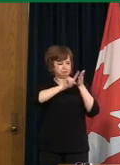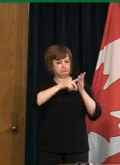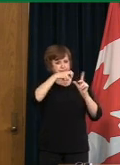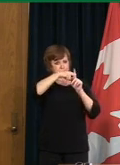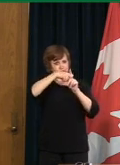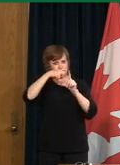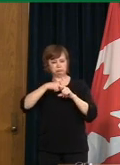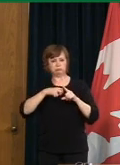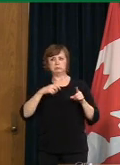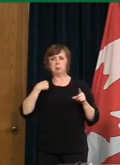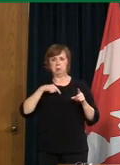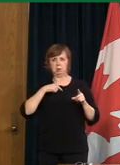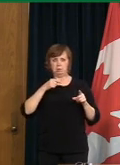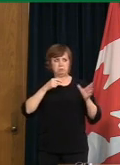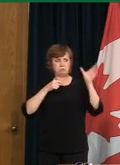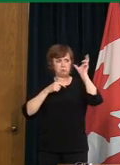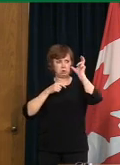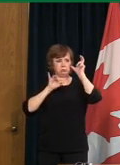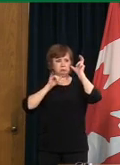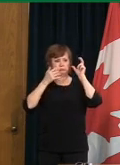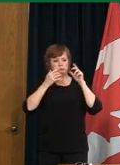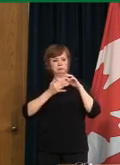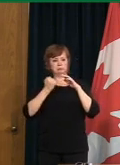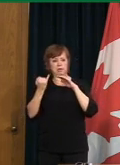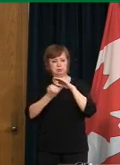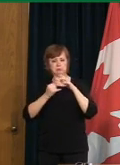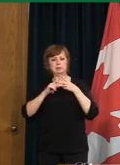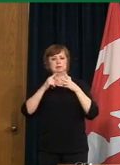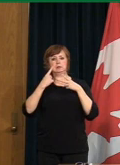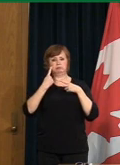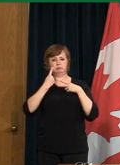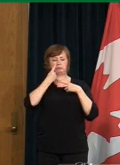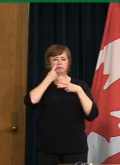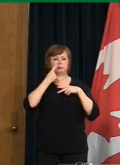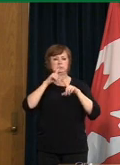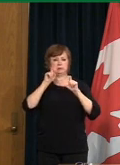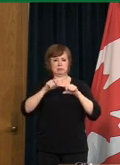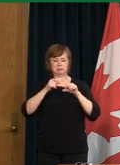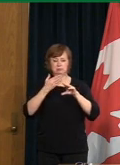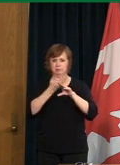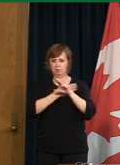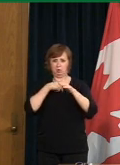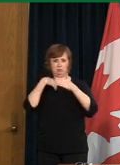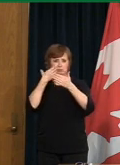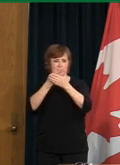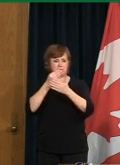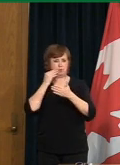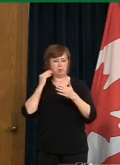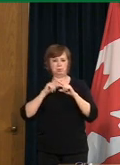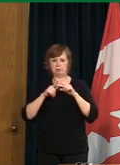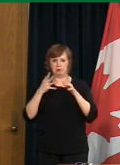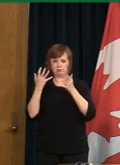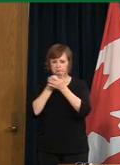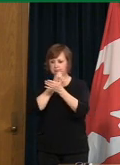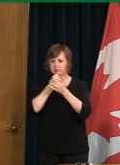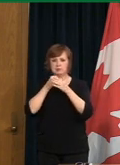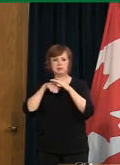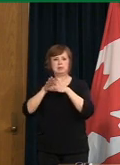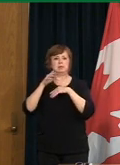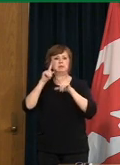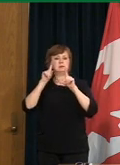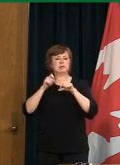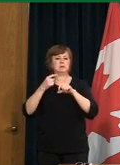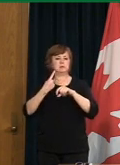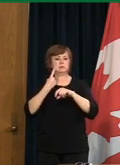we immediately self-isolated, got a test before we even came home. Or on my way home, I was able to get